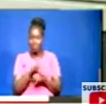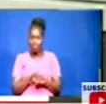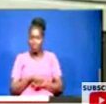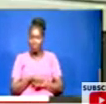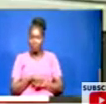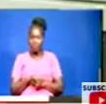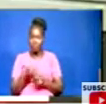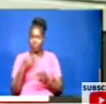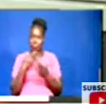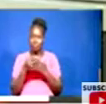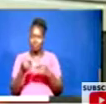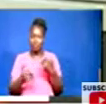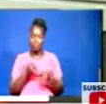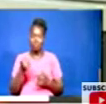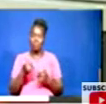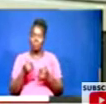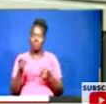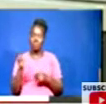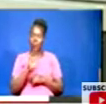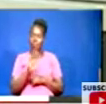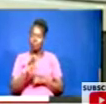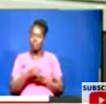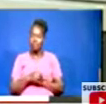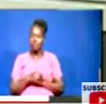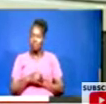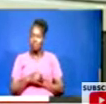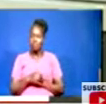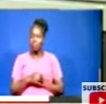you very much, and enjoy the rest of your Mashujaa. Asante sana. Well, have a good night. Thank you.